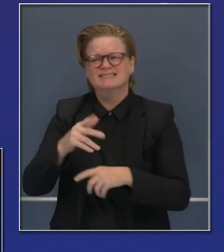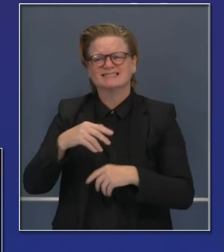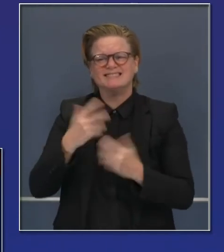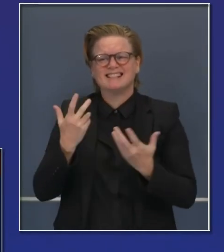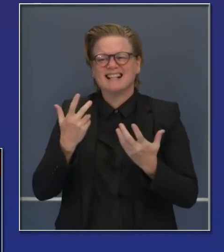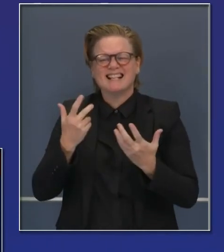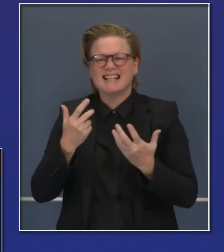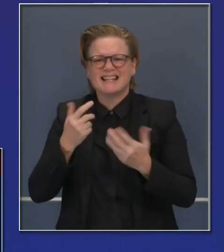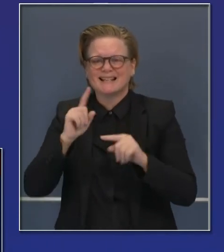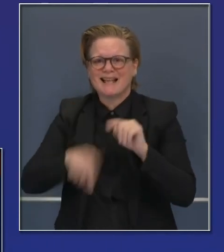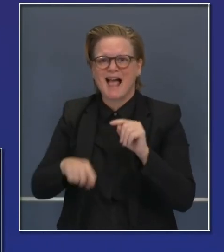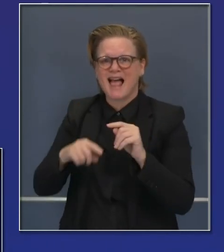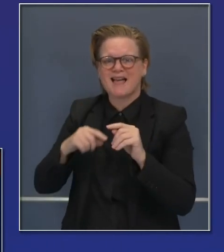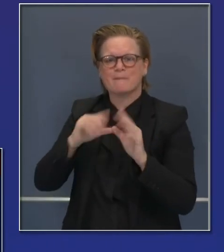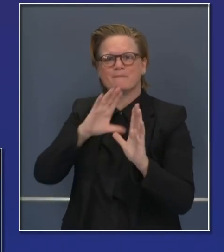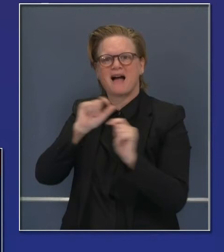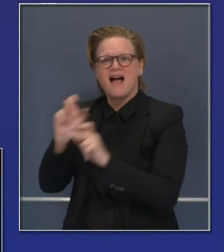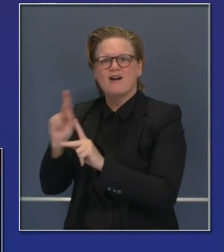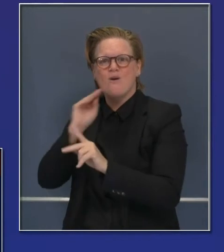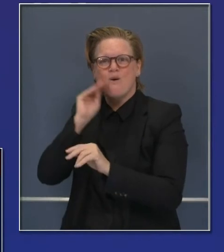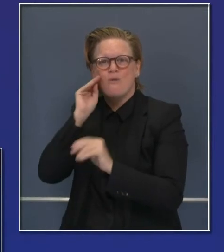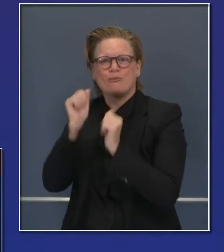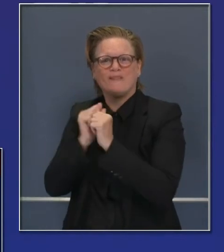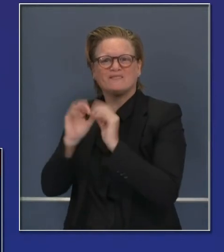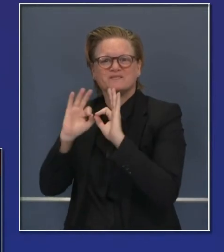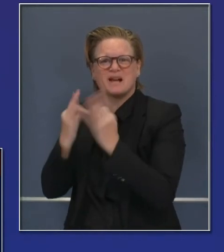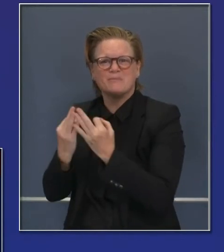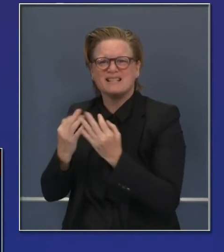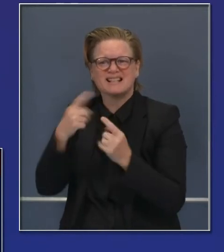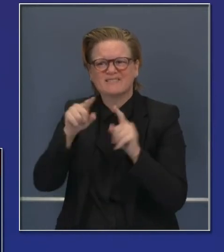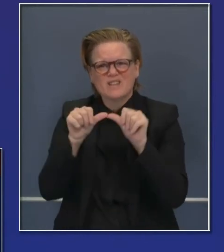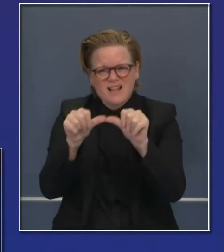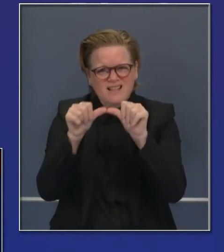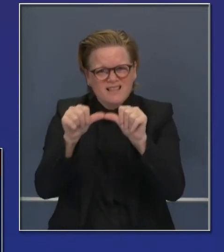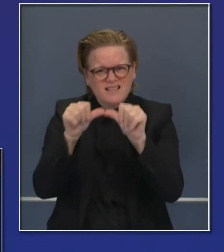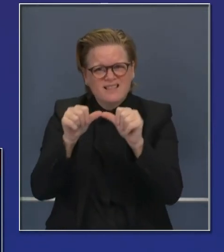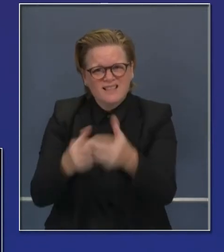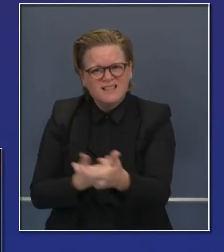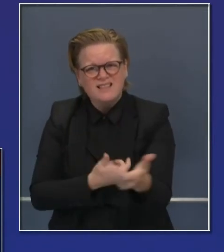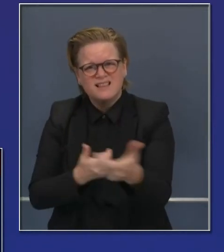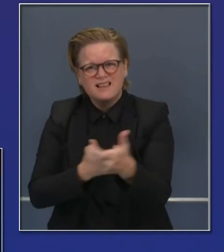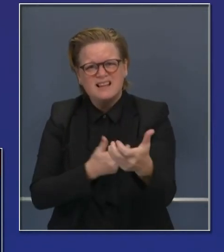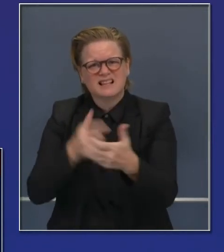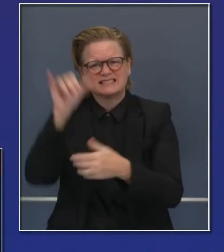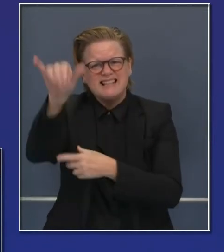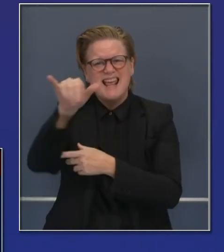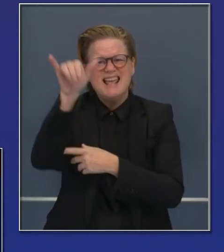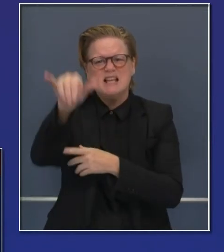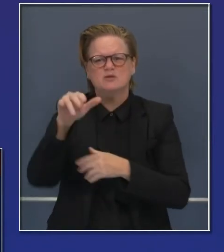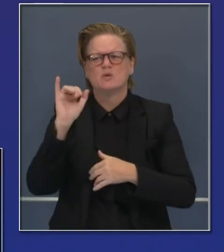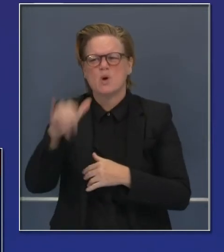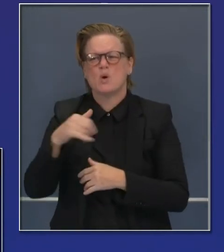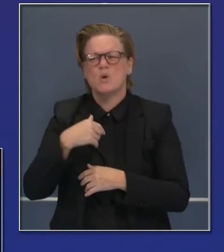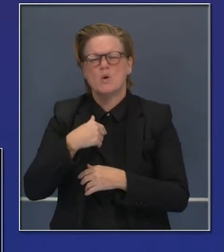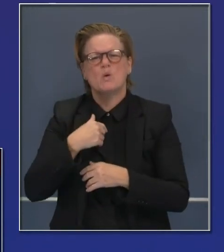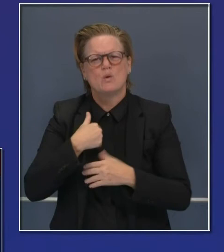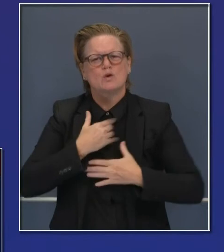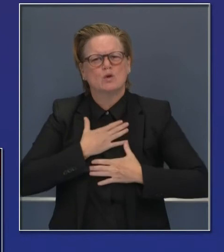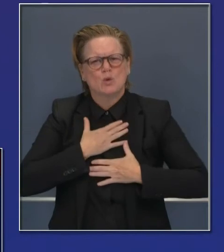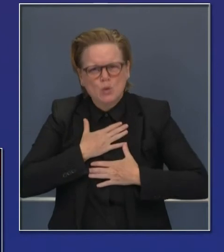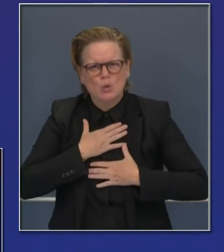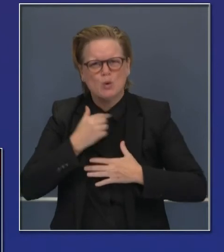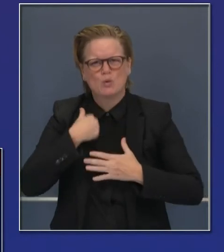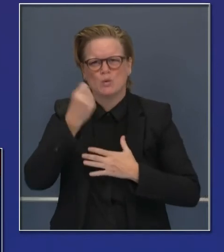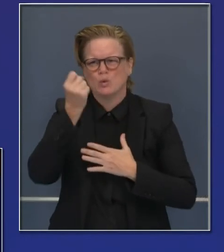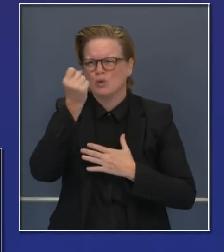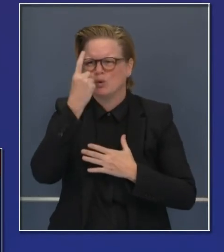on because of all of this historic wildfire season, and how they have been under incredible